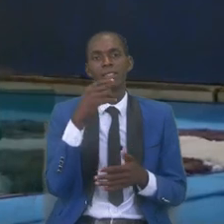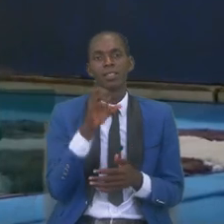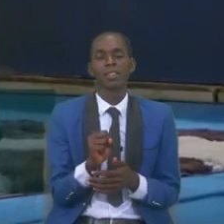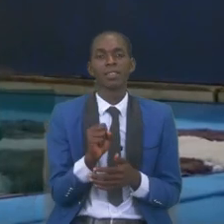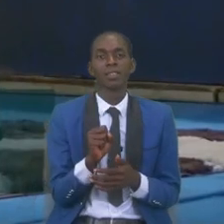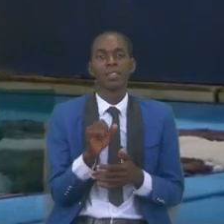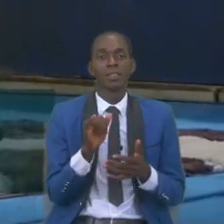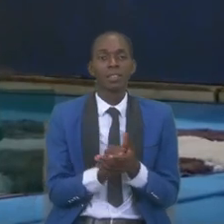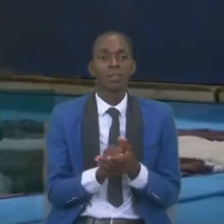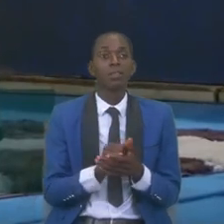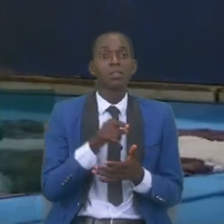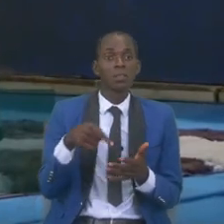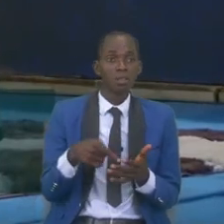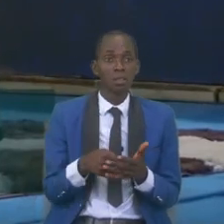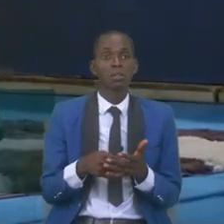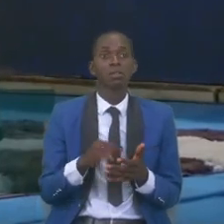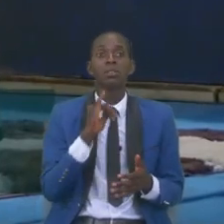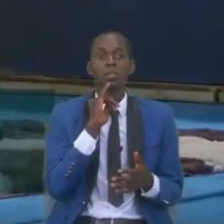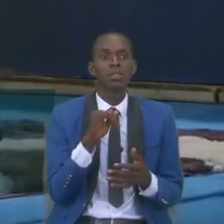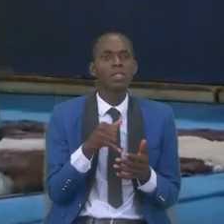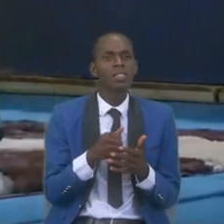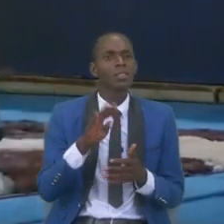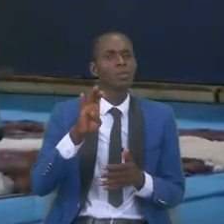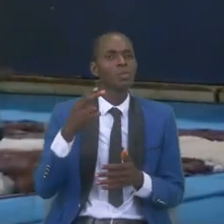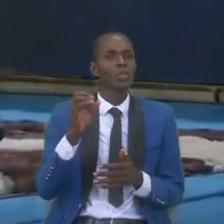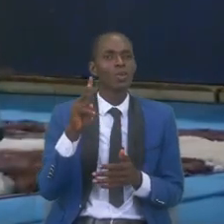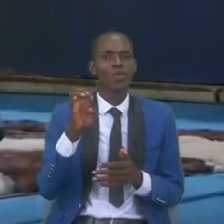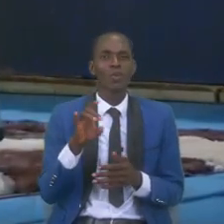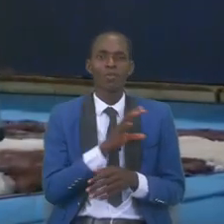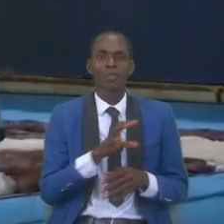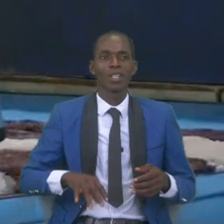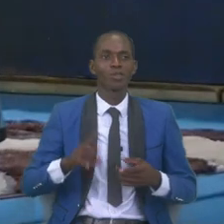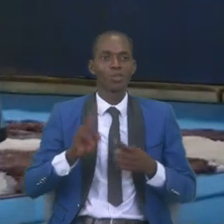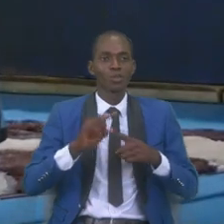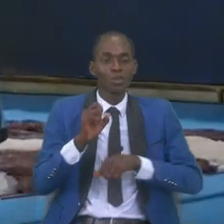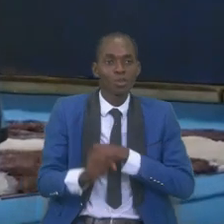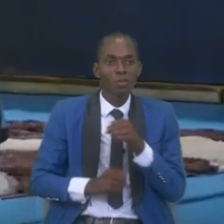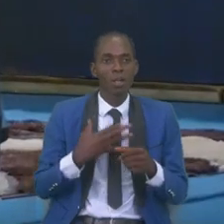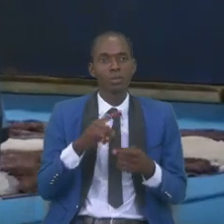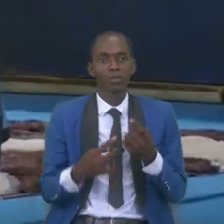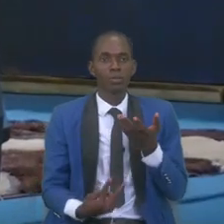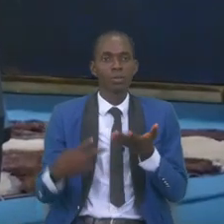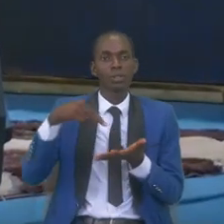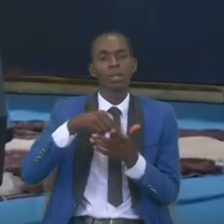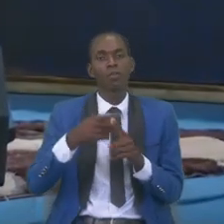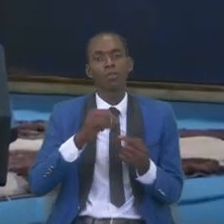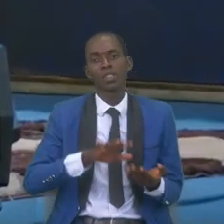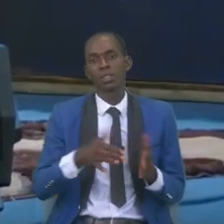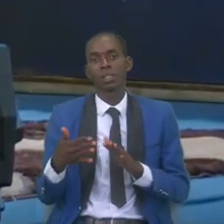thus it behooved Christ, befitted Christ, to suffer and to rise from the dead the third day,